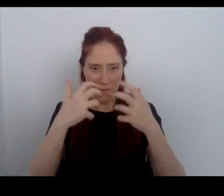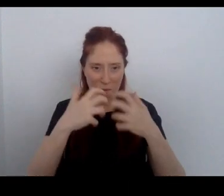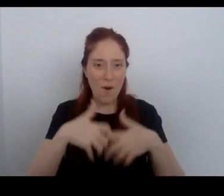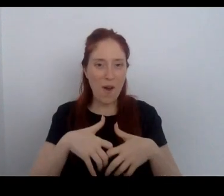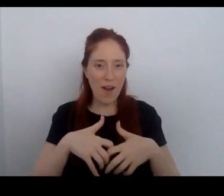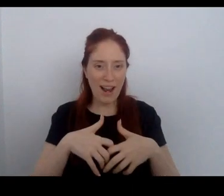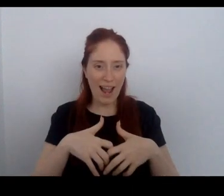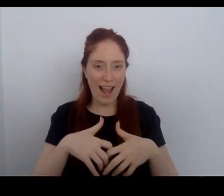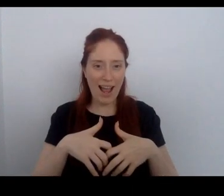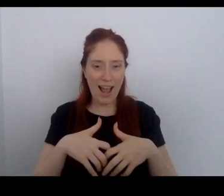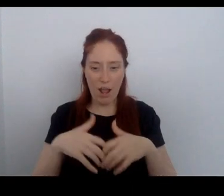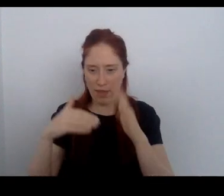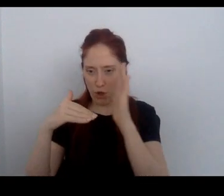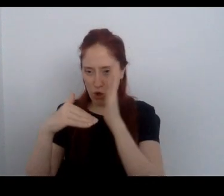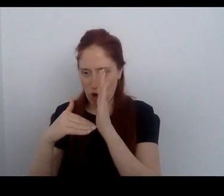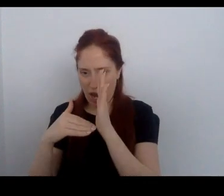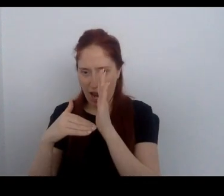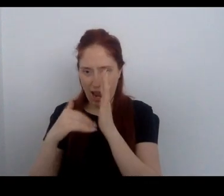my composition.